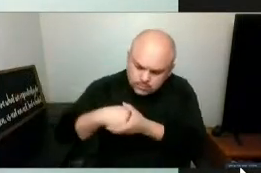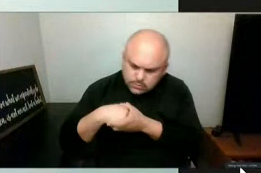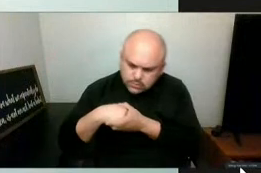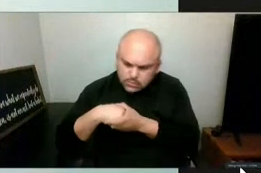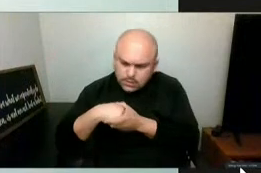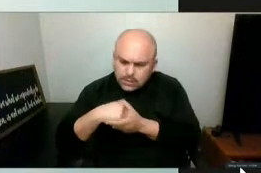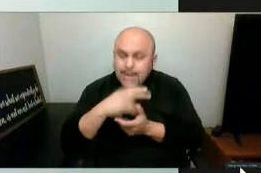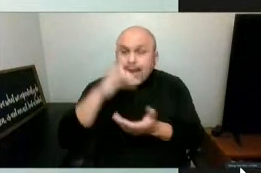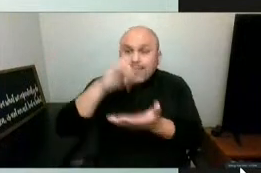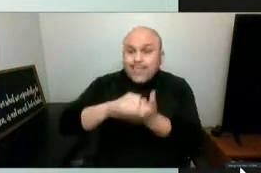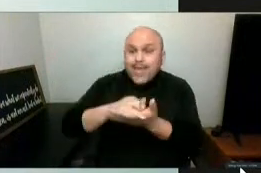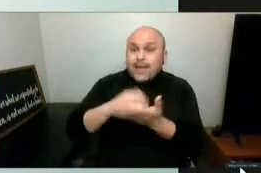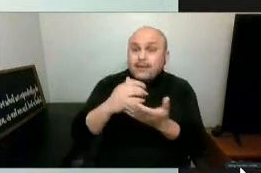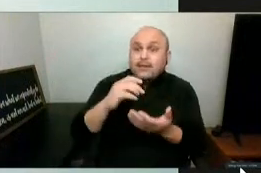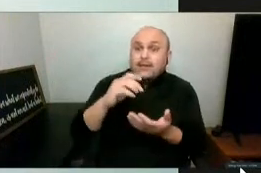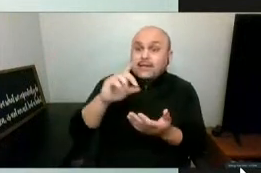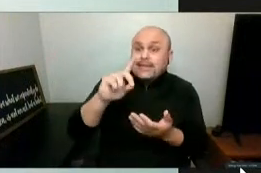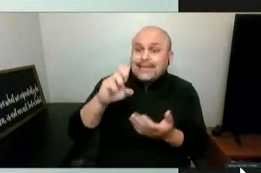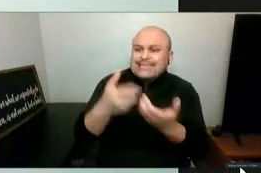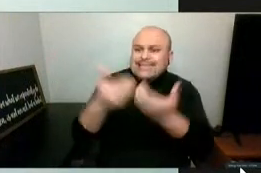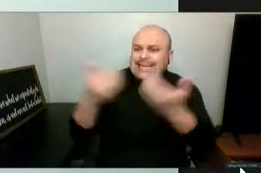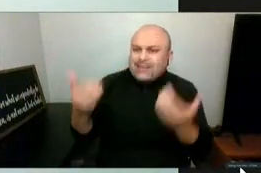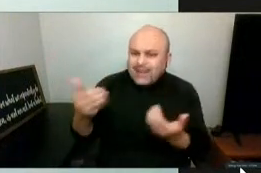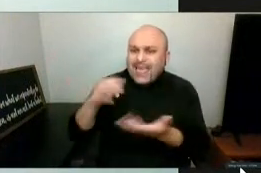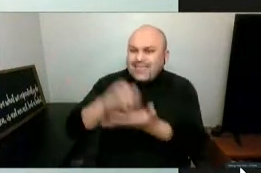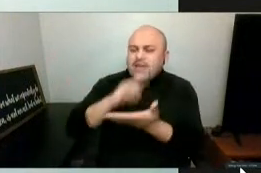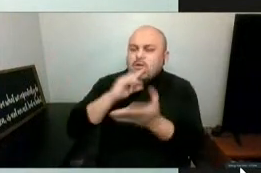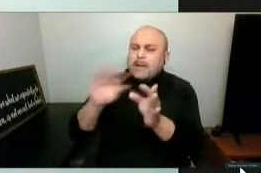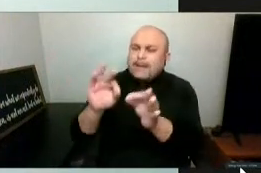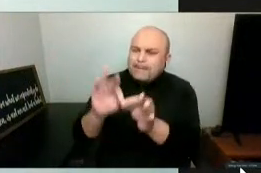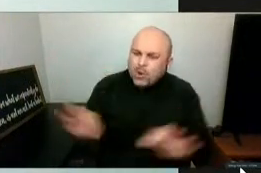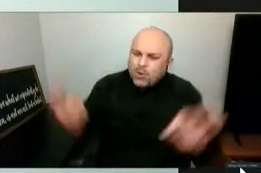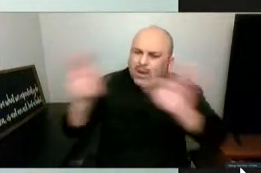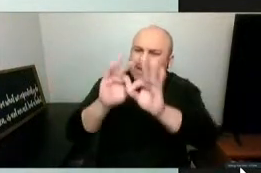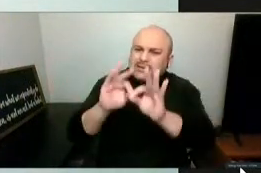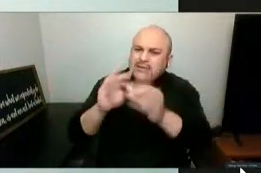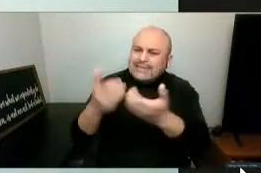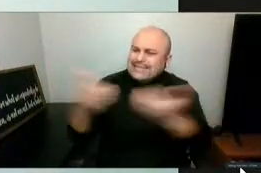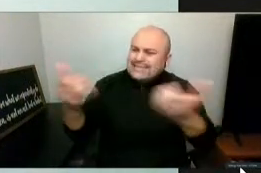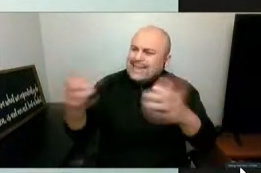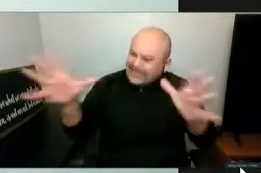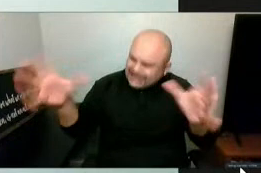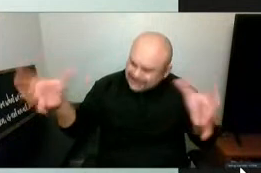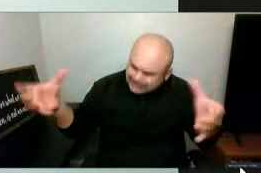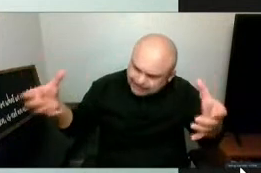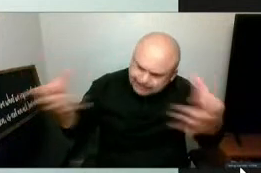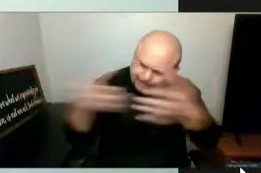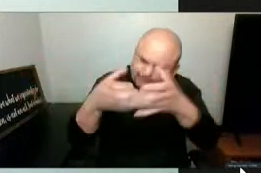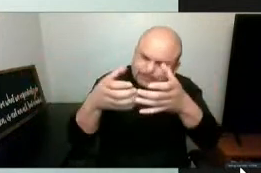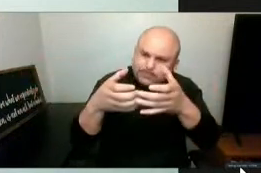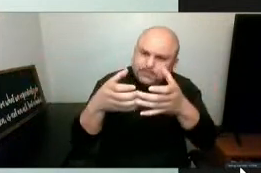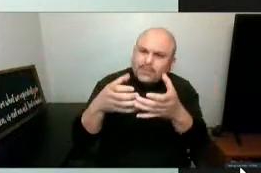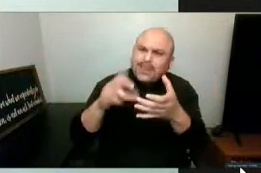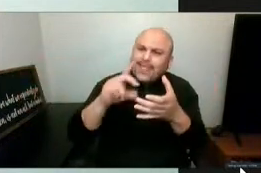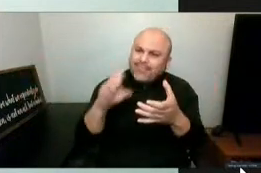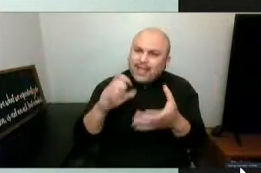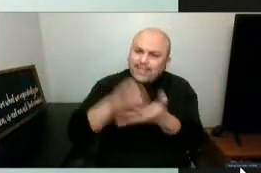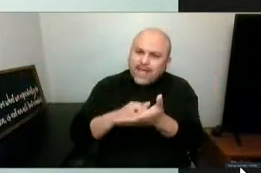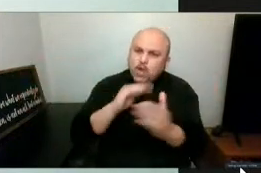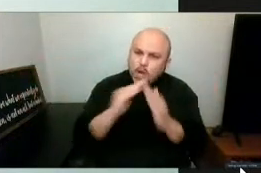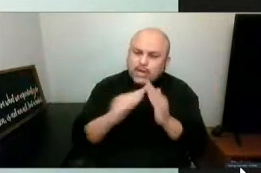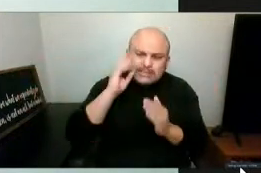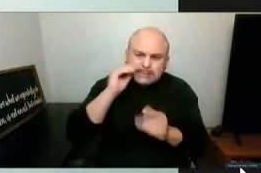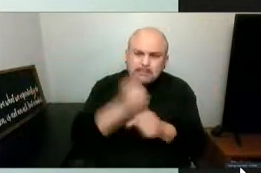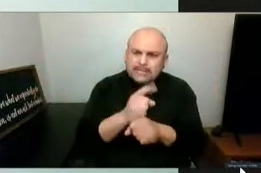Disaggregation is the key to making communities and their unique experiences visible in addressing